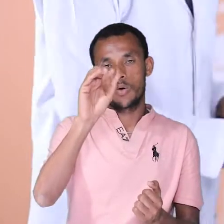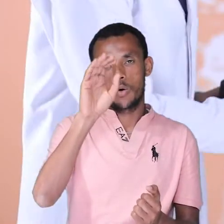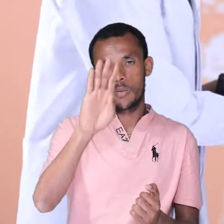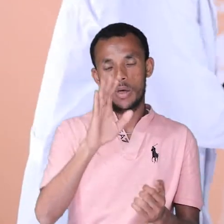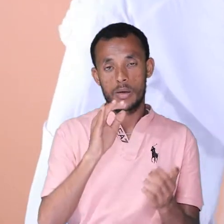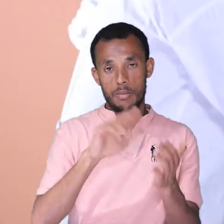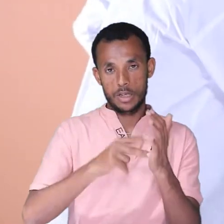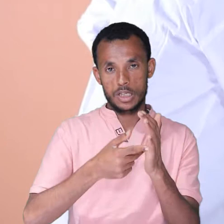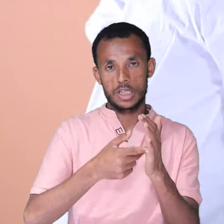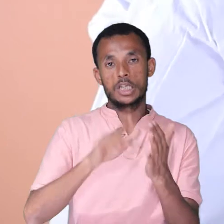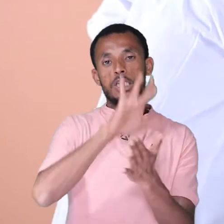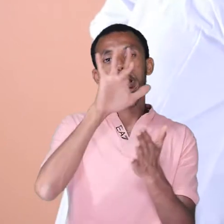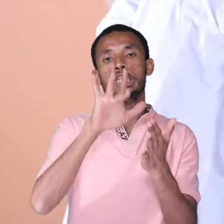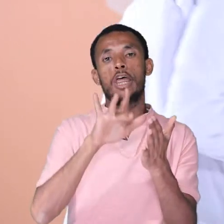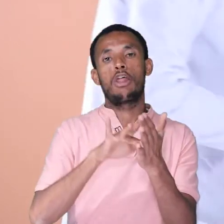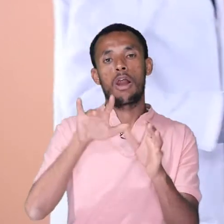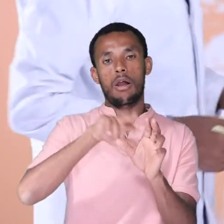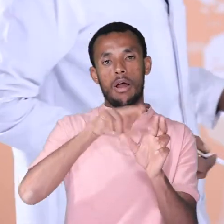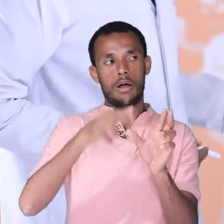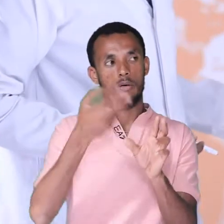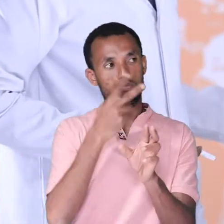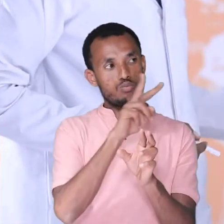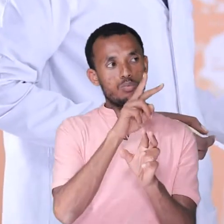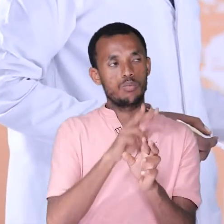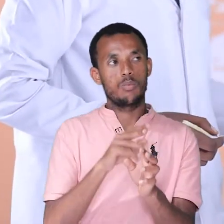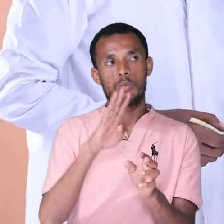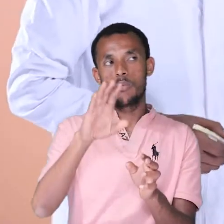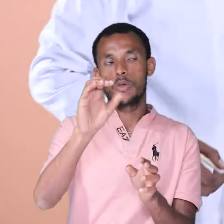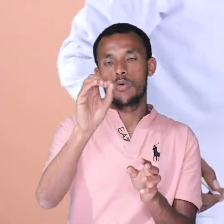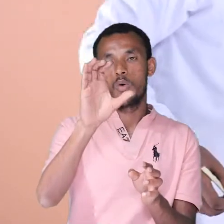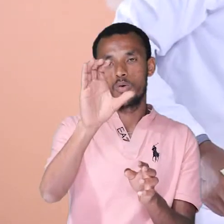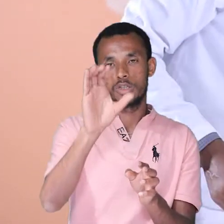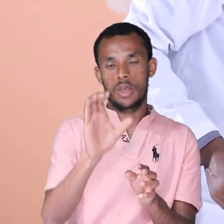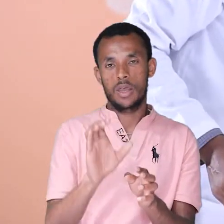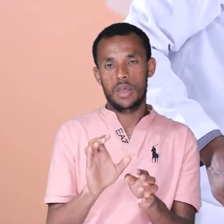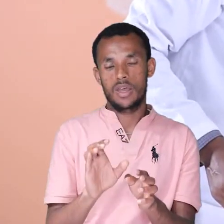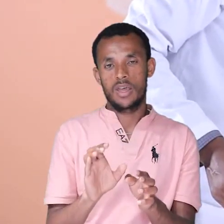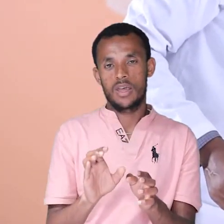central angle. This is central angle. This angle BOC. This angle